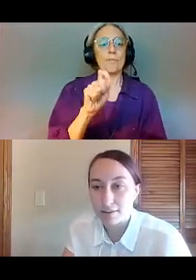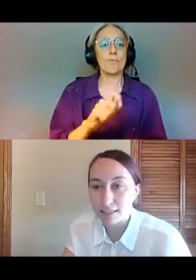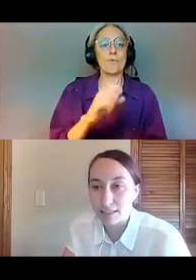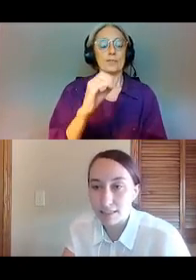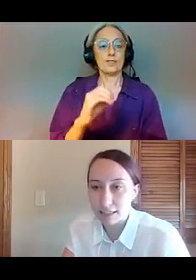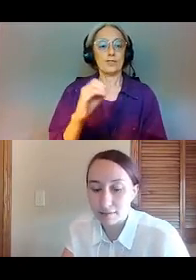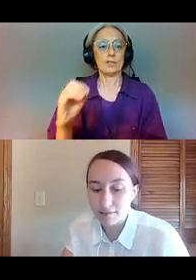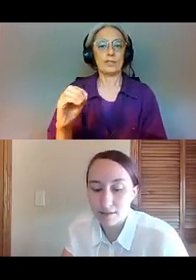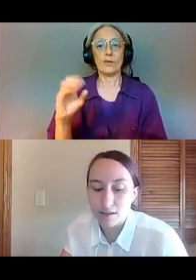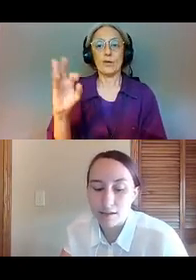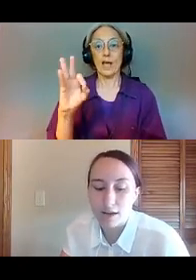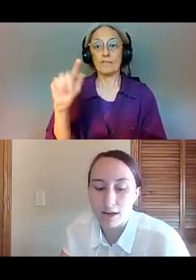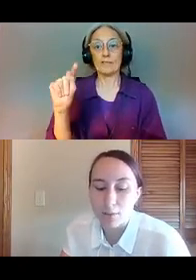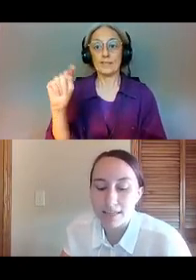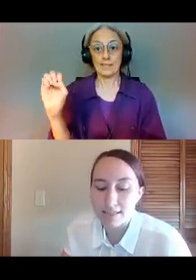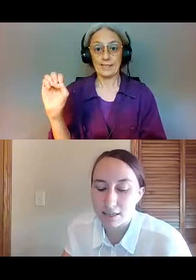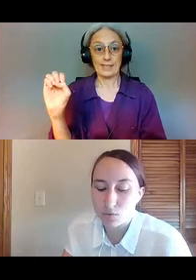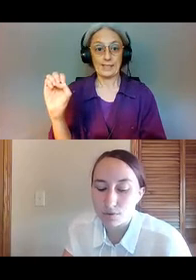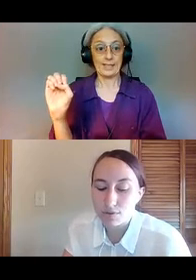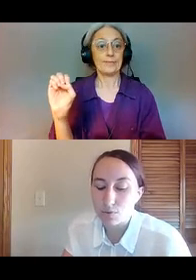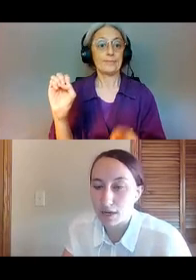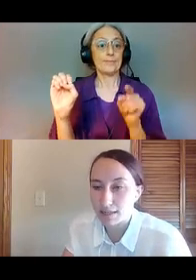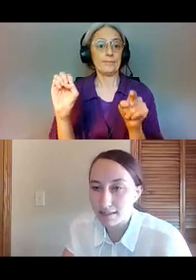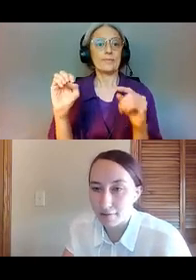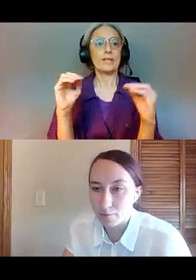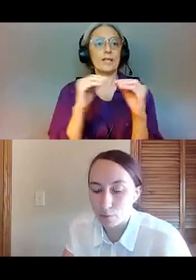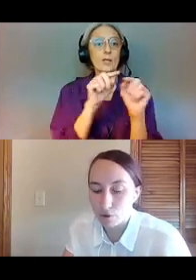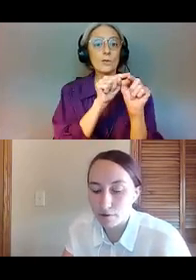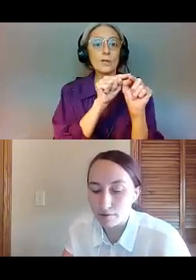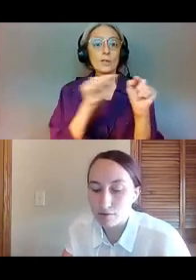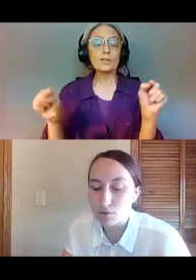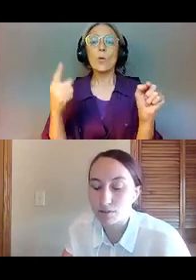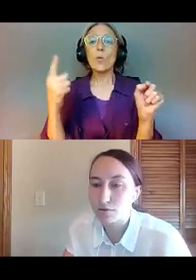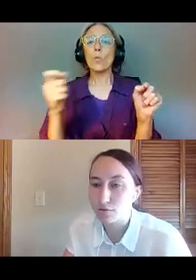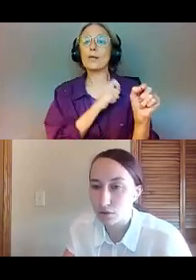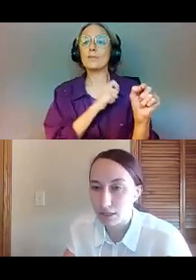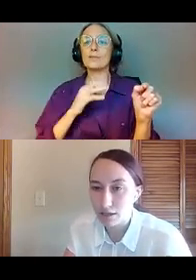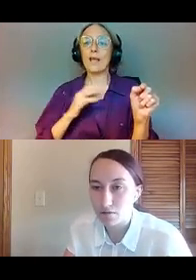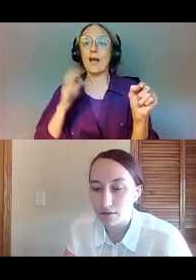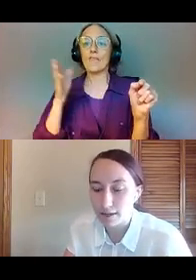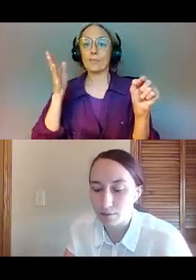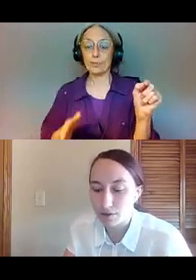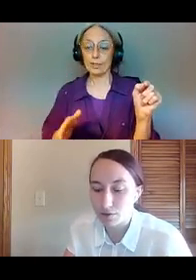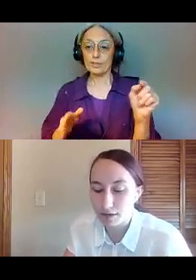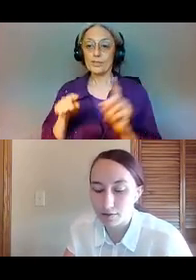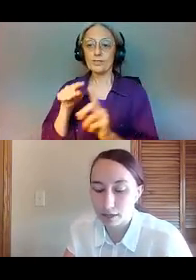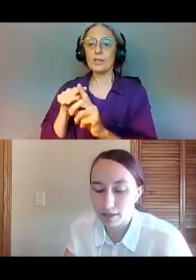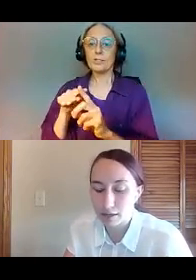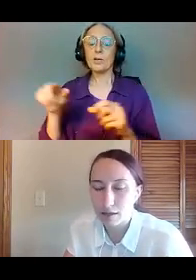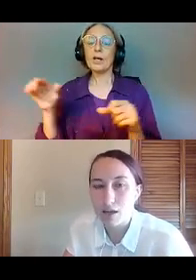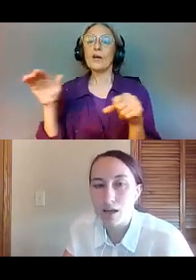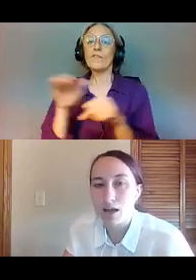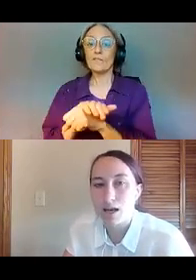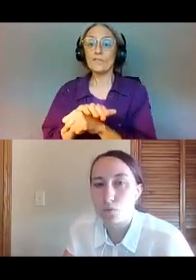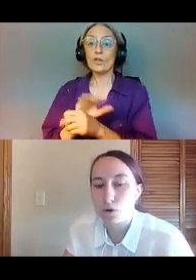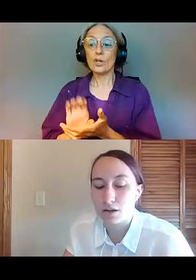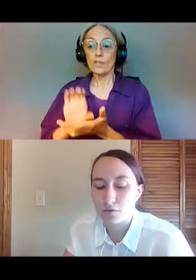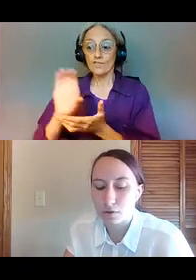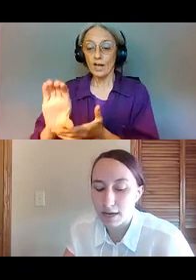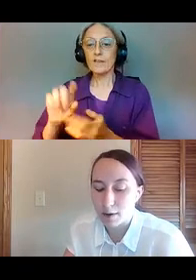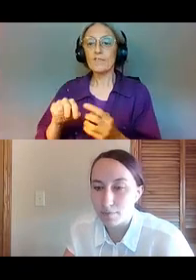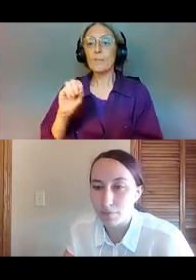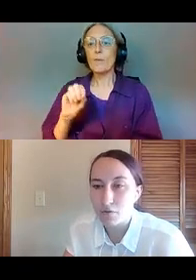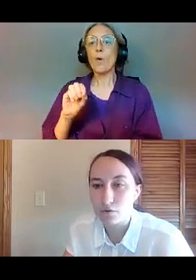1.00 FTE is equal to one staff member who is fully OVW grant funded and